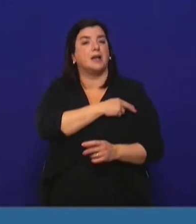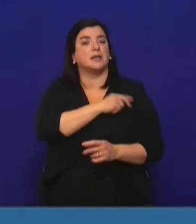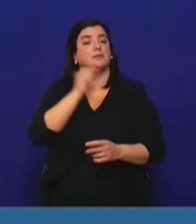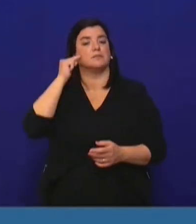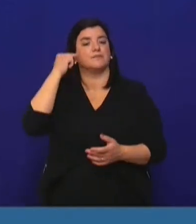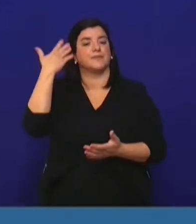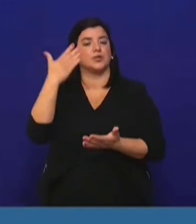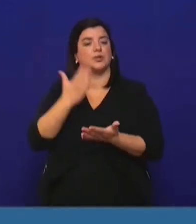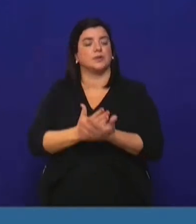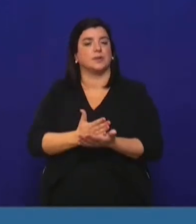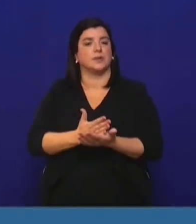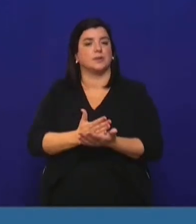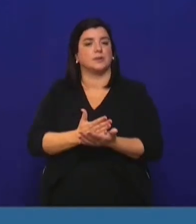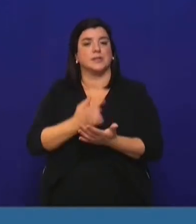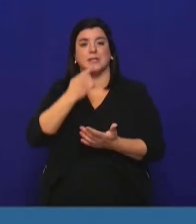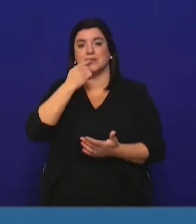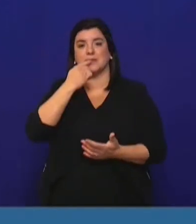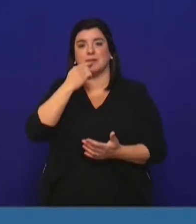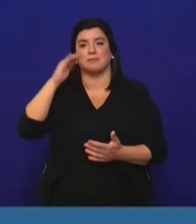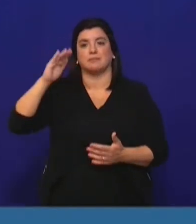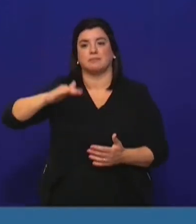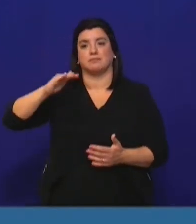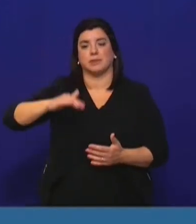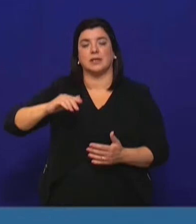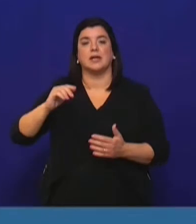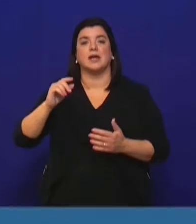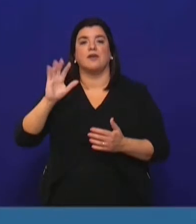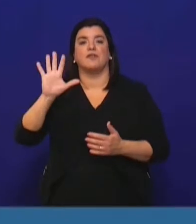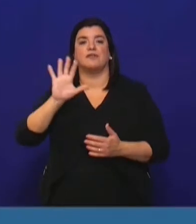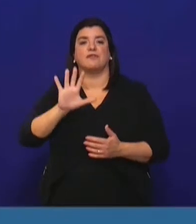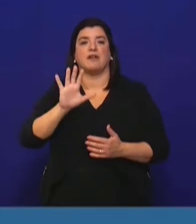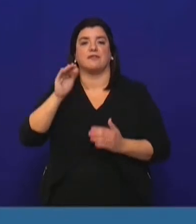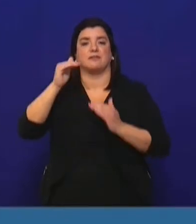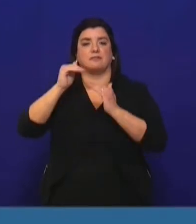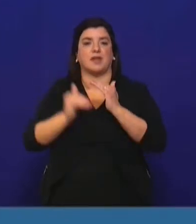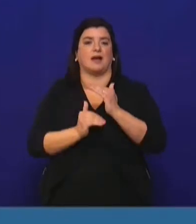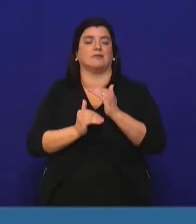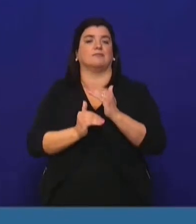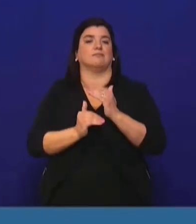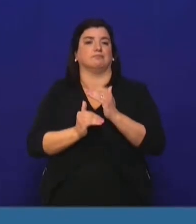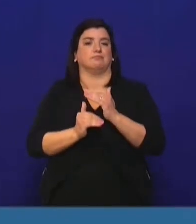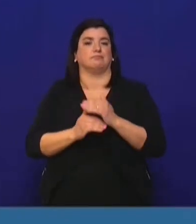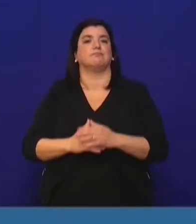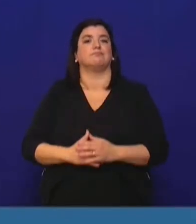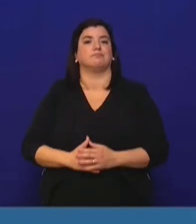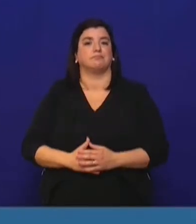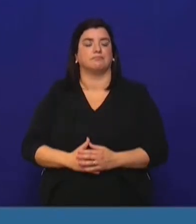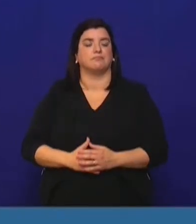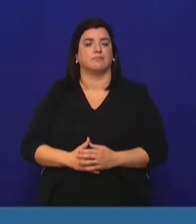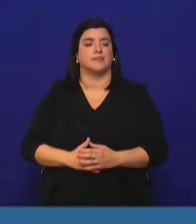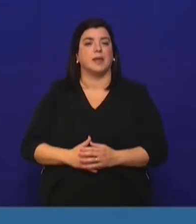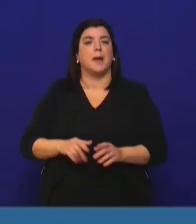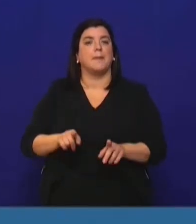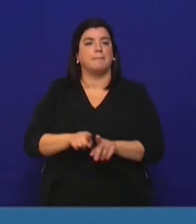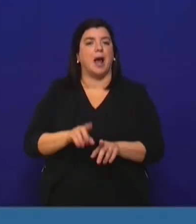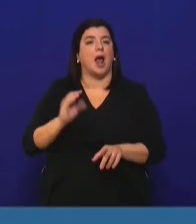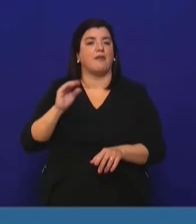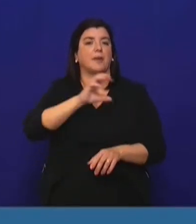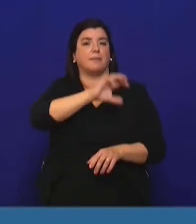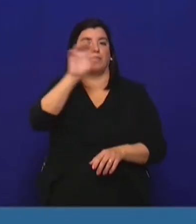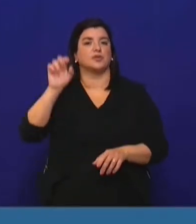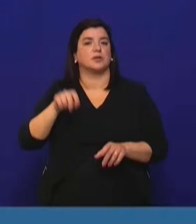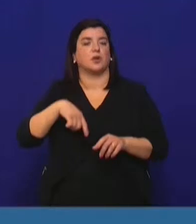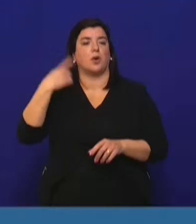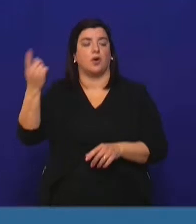fuq persuni bejn 18 u l-55 sena. F'dan l-isfond, il-miri li kellna qabel, per eżempju,